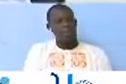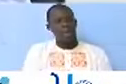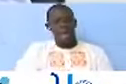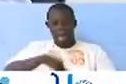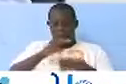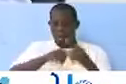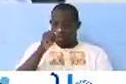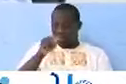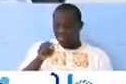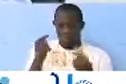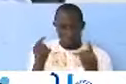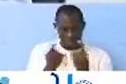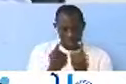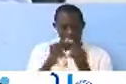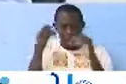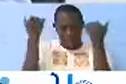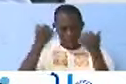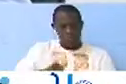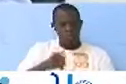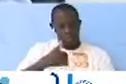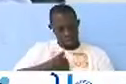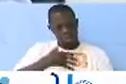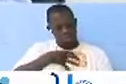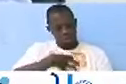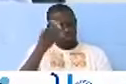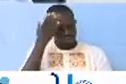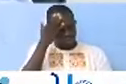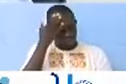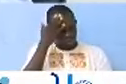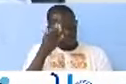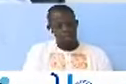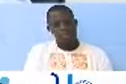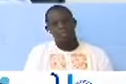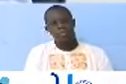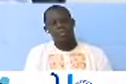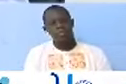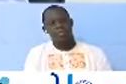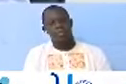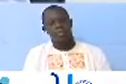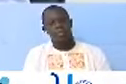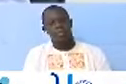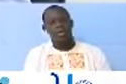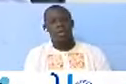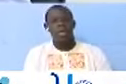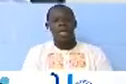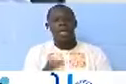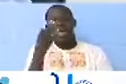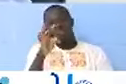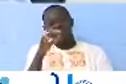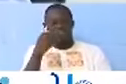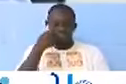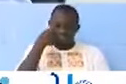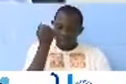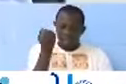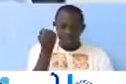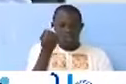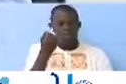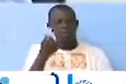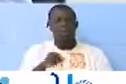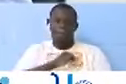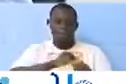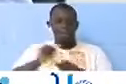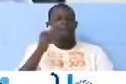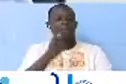as for this matter, left out alone. That's what I want to know. Na bifina. When it is going to be black, I